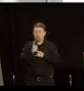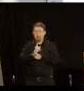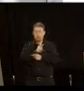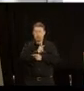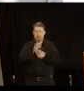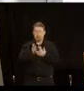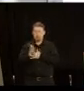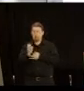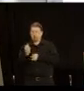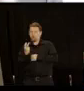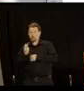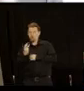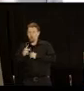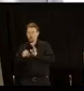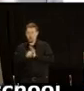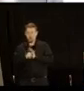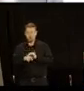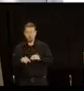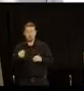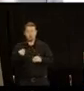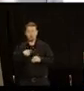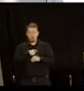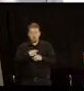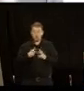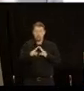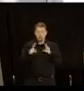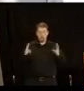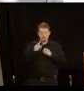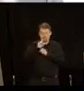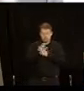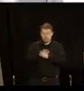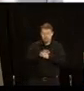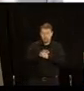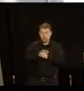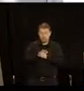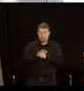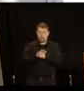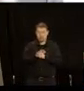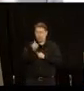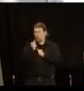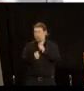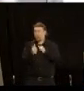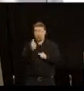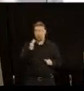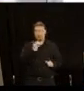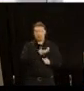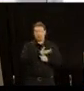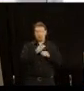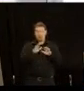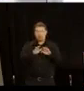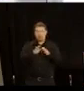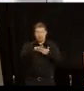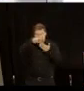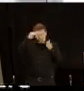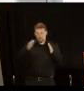And we are deeply, deeply committed to every one of our students in our